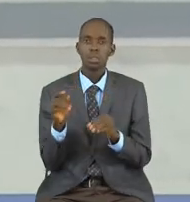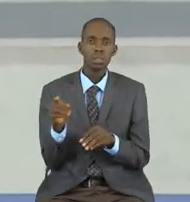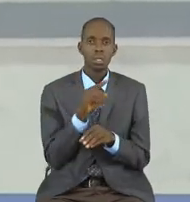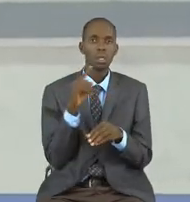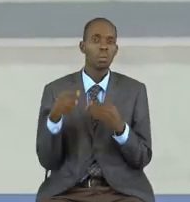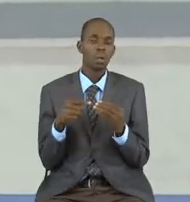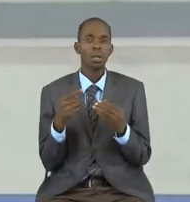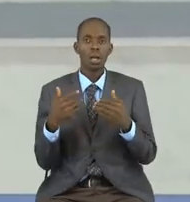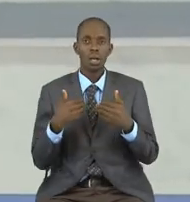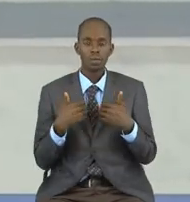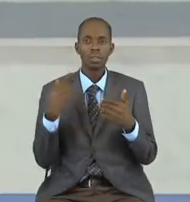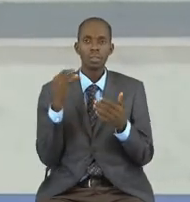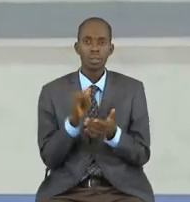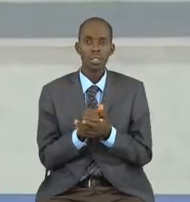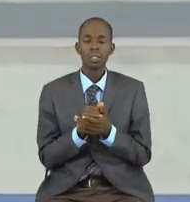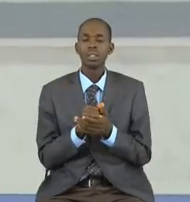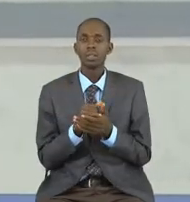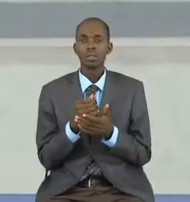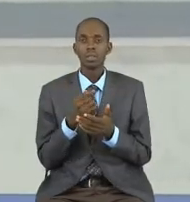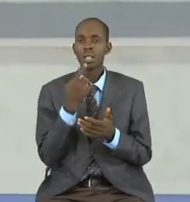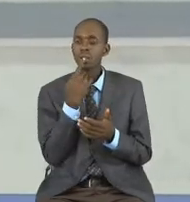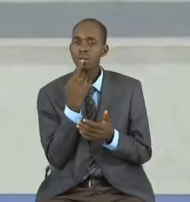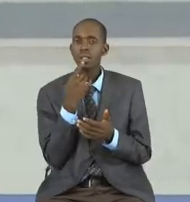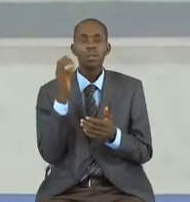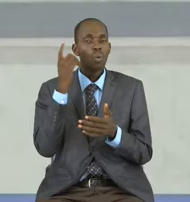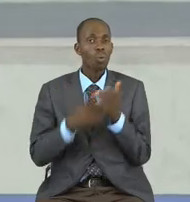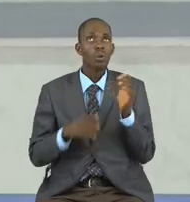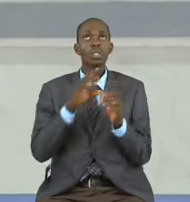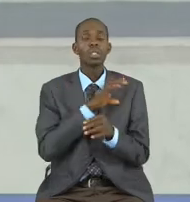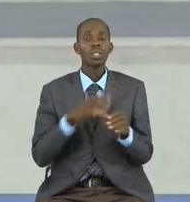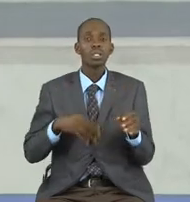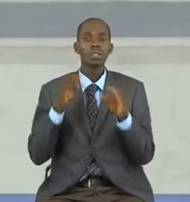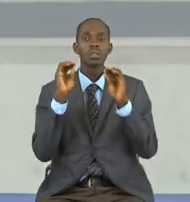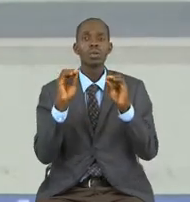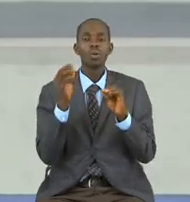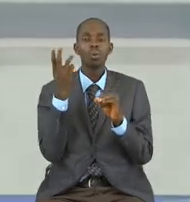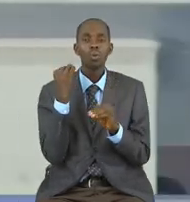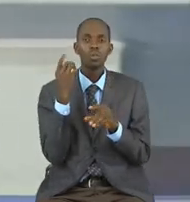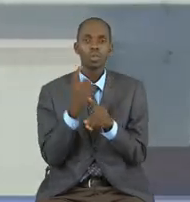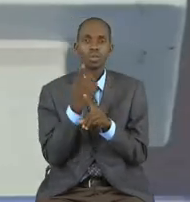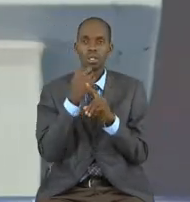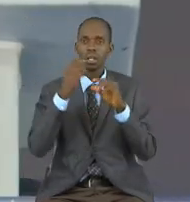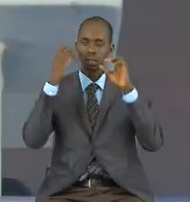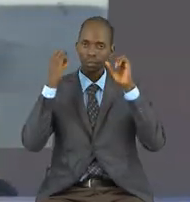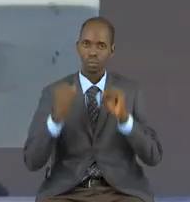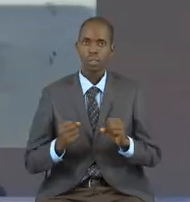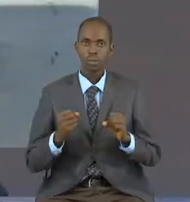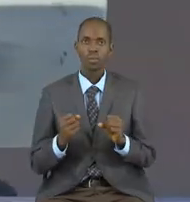speaking in tongues. All he spoke about is the power, because that's the essential thing. But now